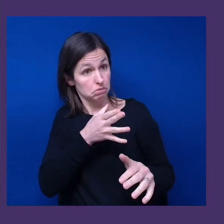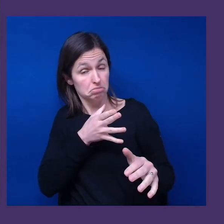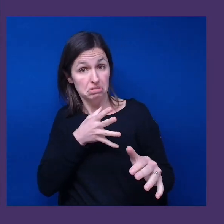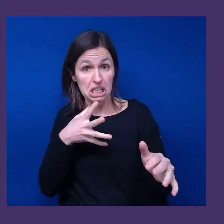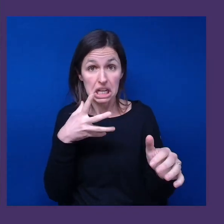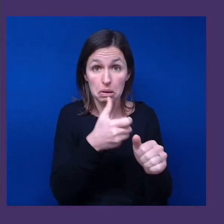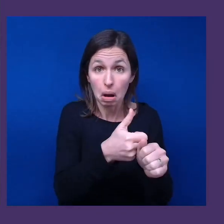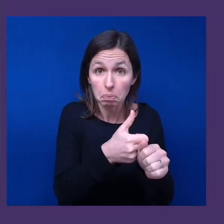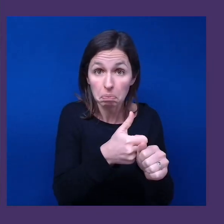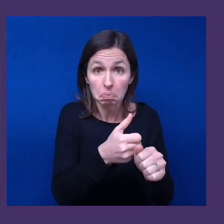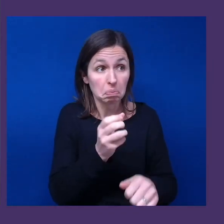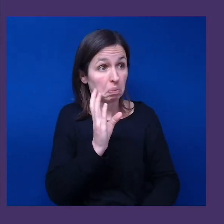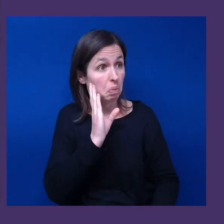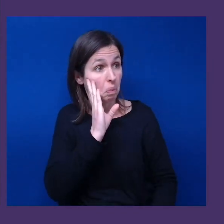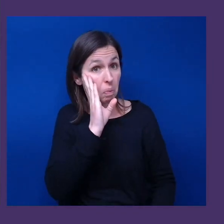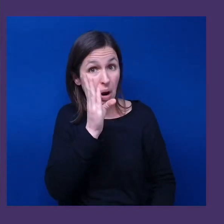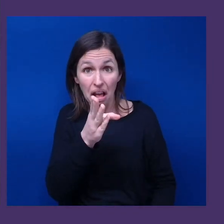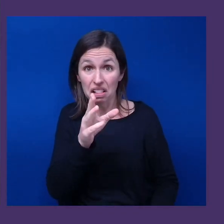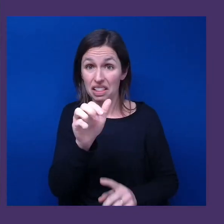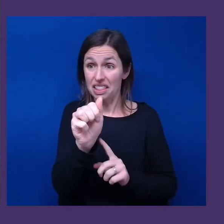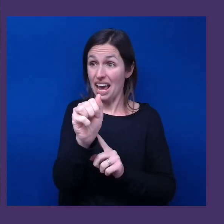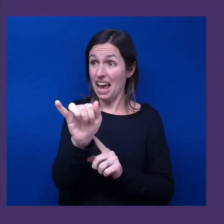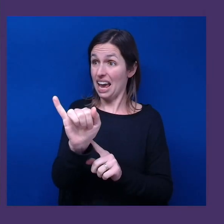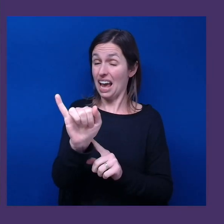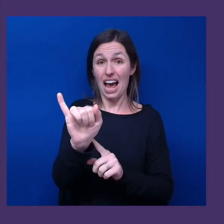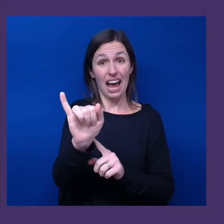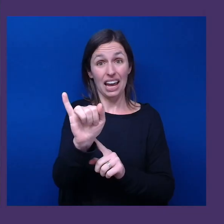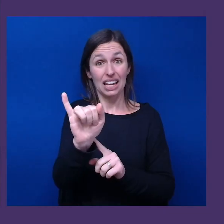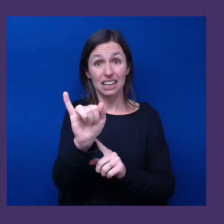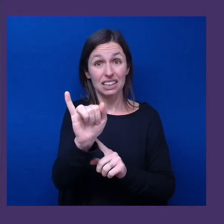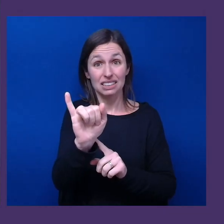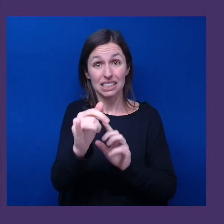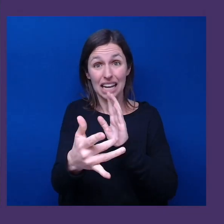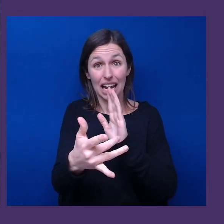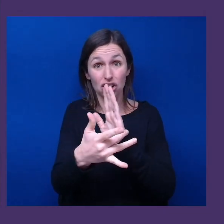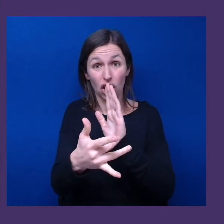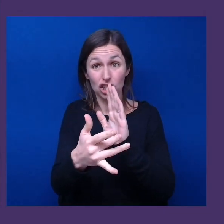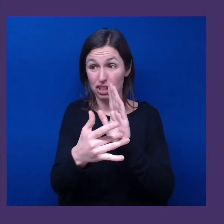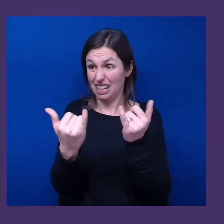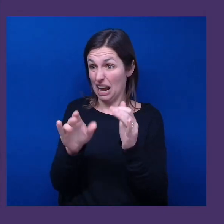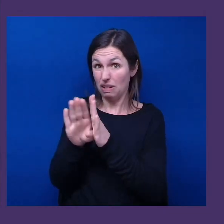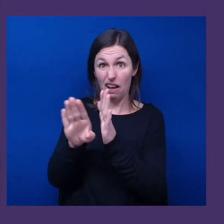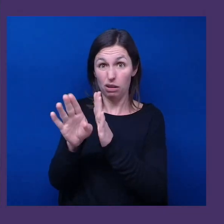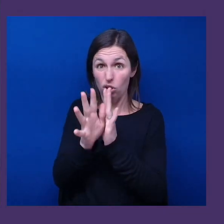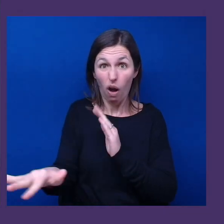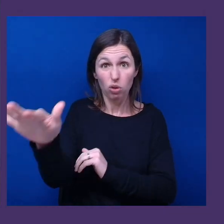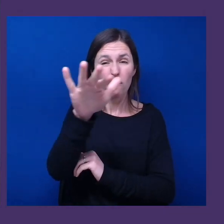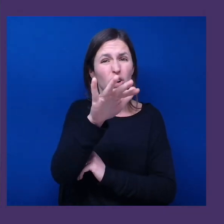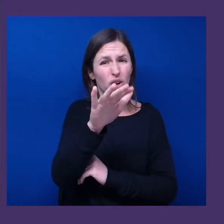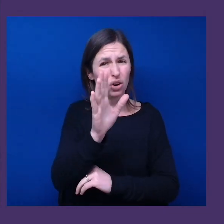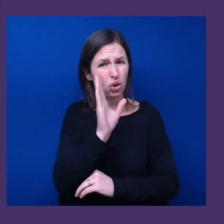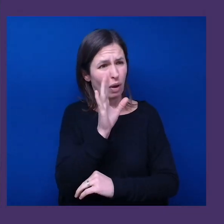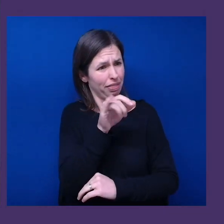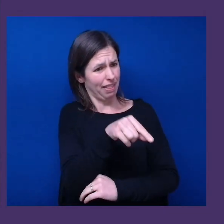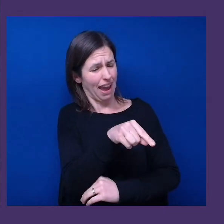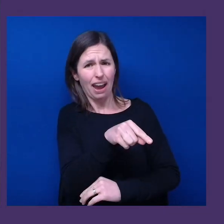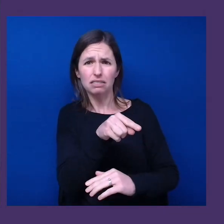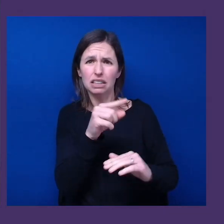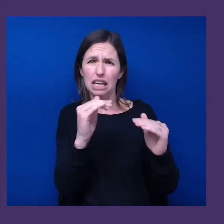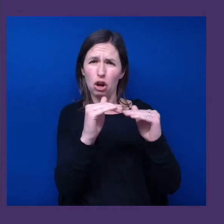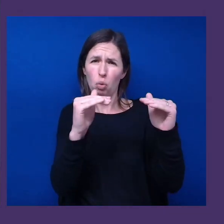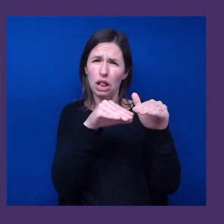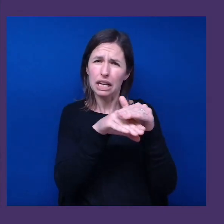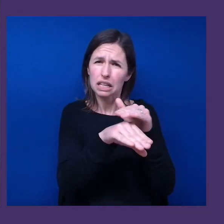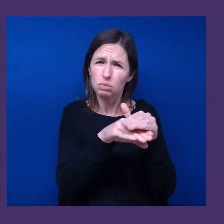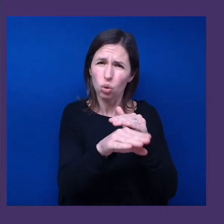that is being developed by just about everyone will be accessible or user friendly